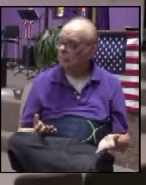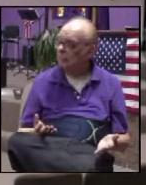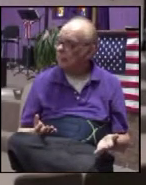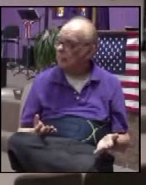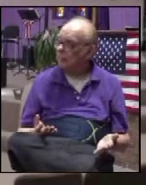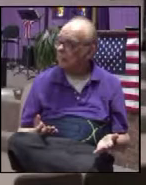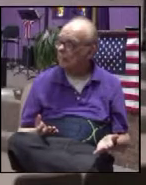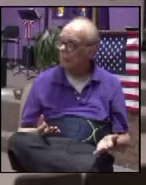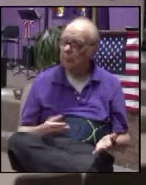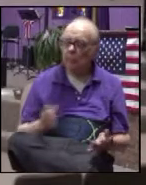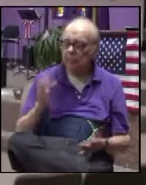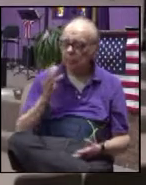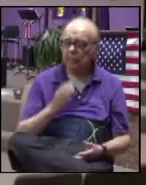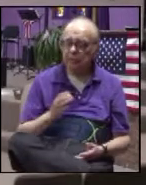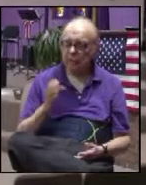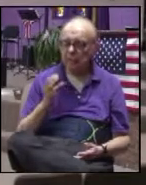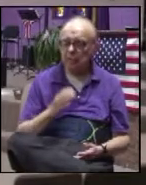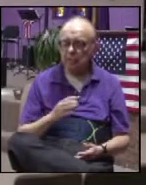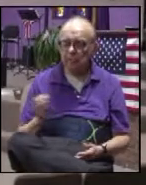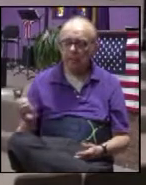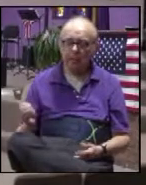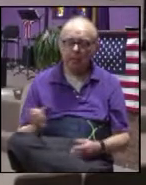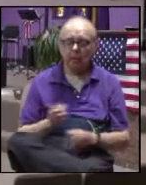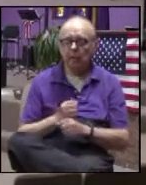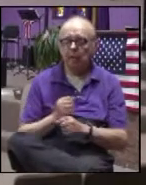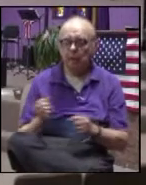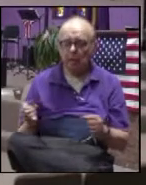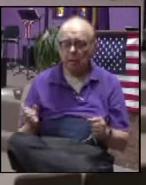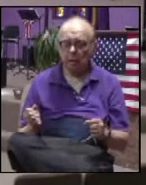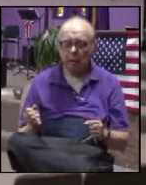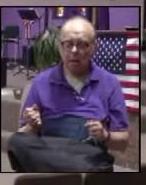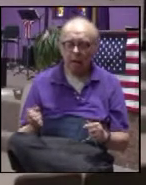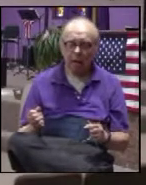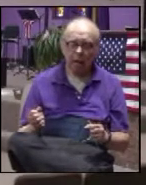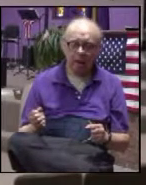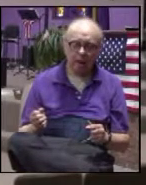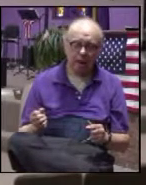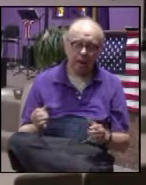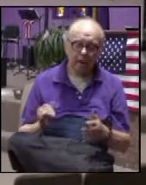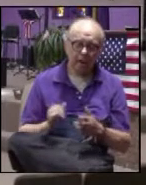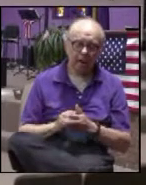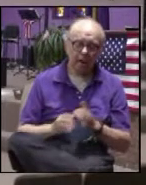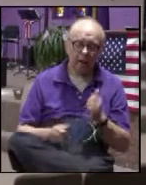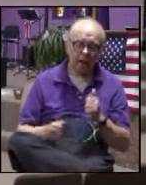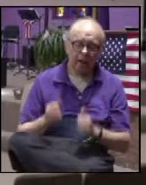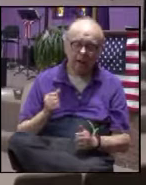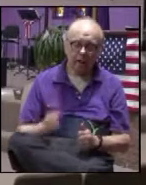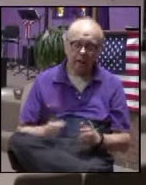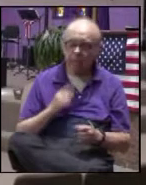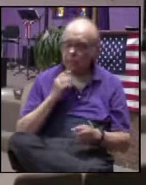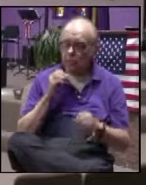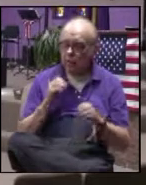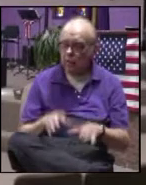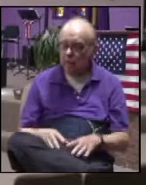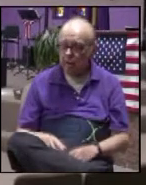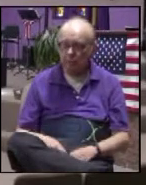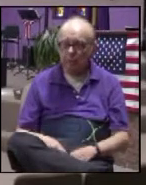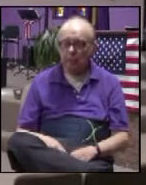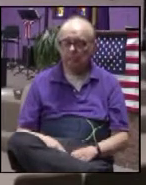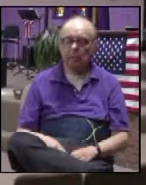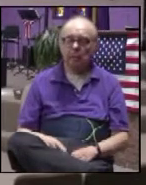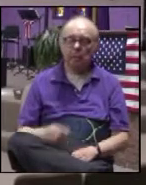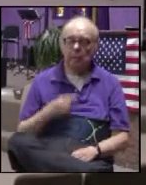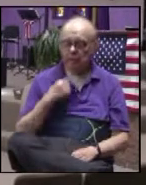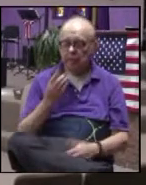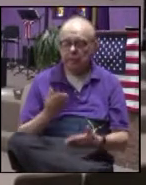To seek and to save that which was lost. So let me